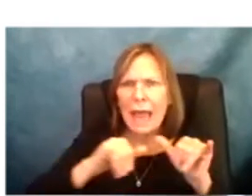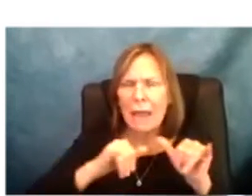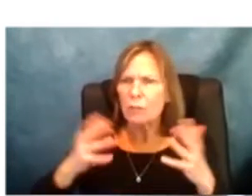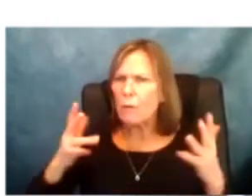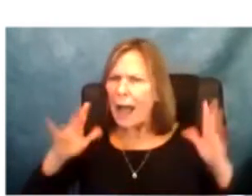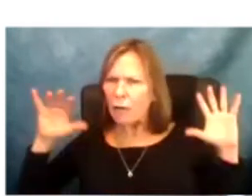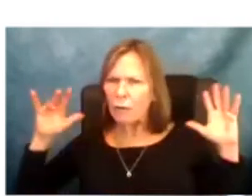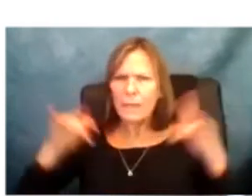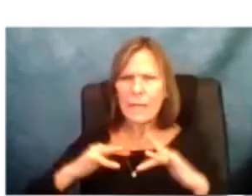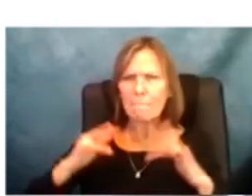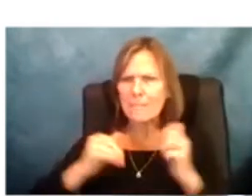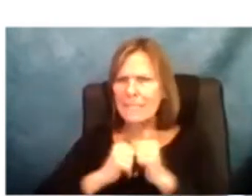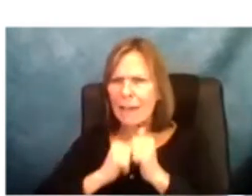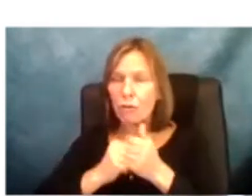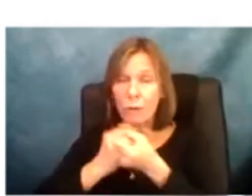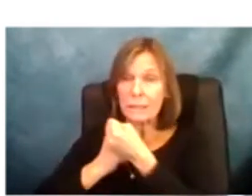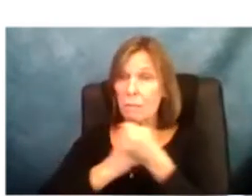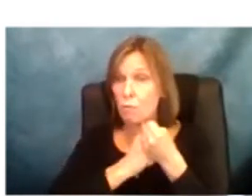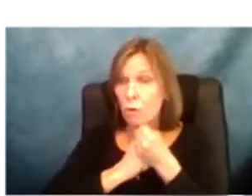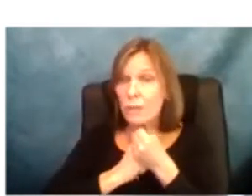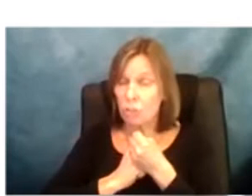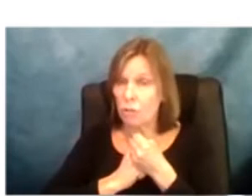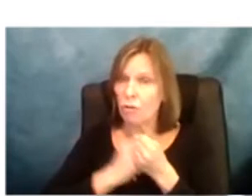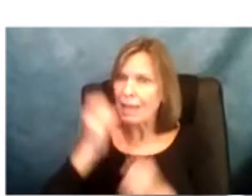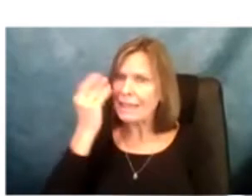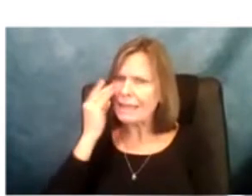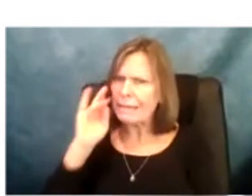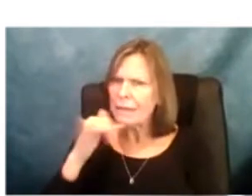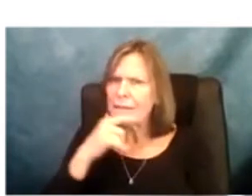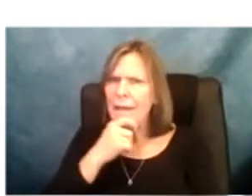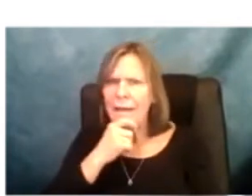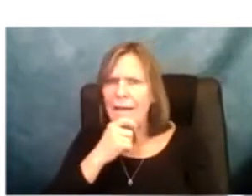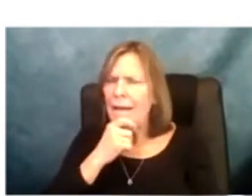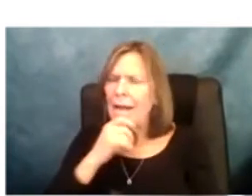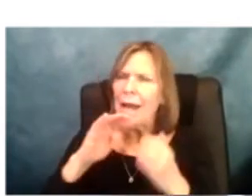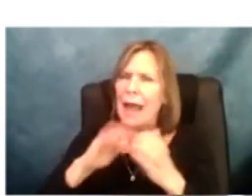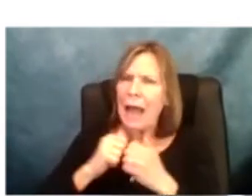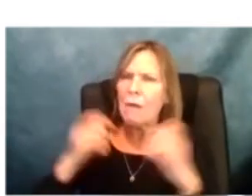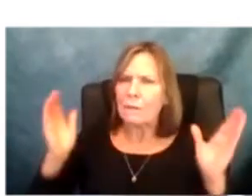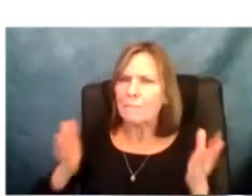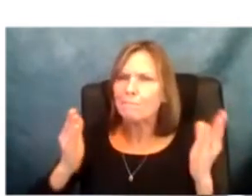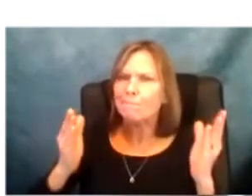to support each other in that and think about ways to push for change?